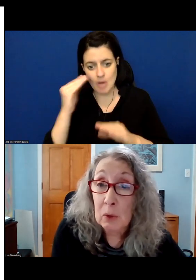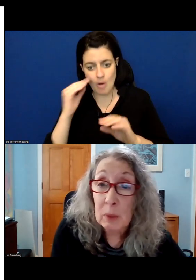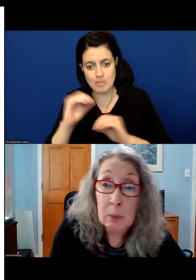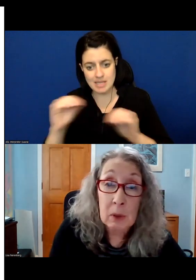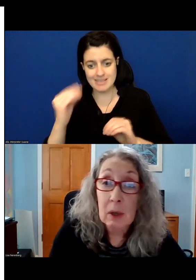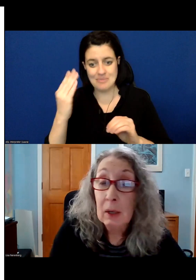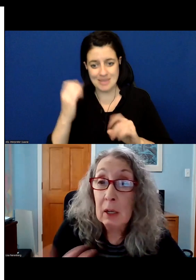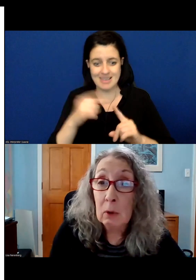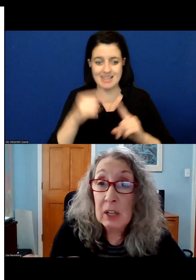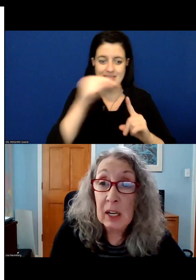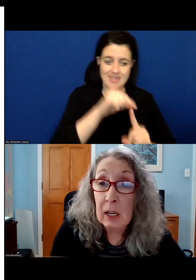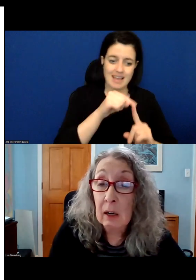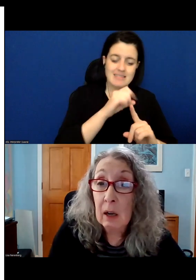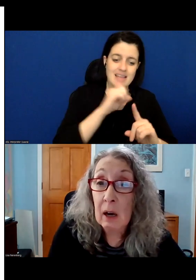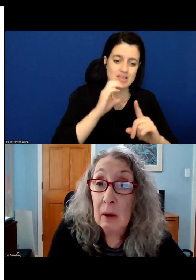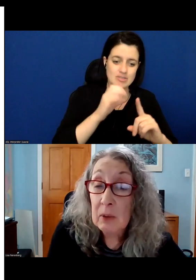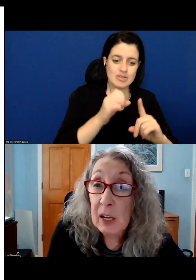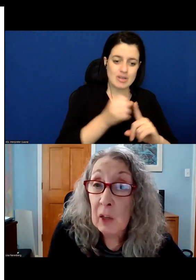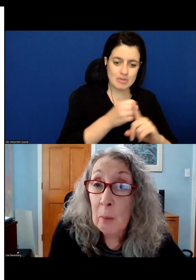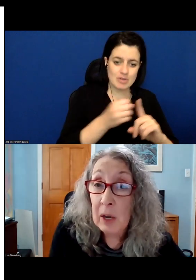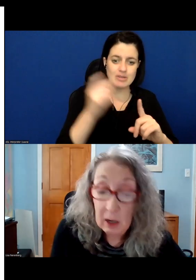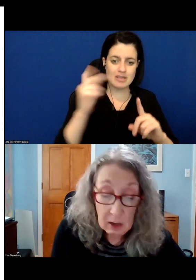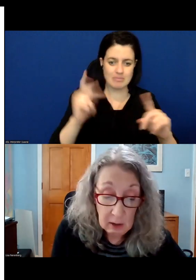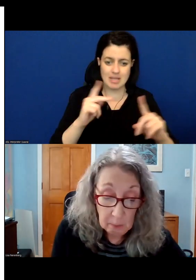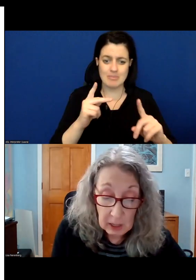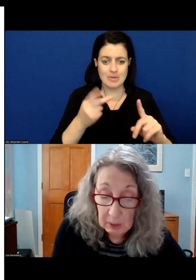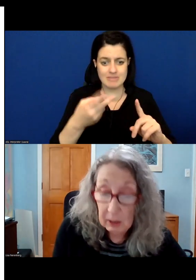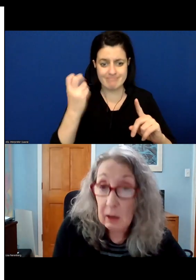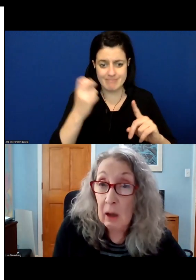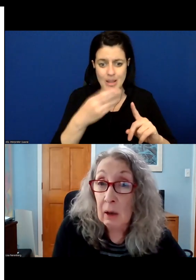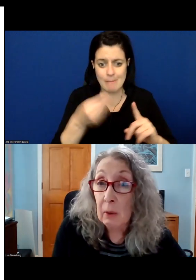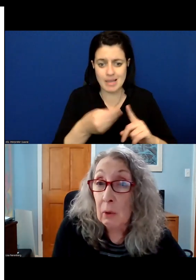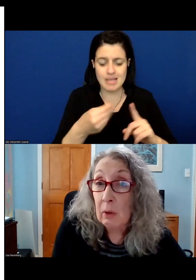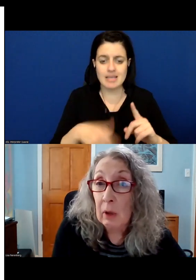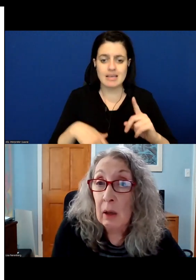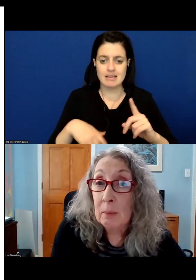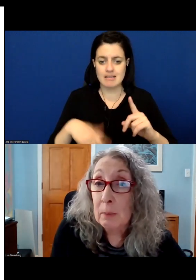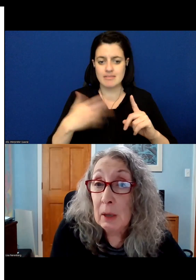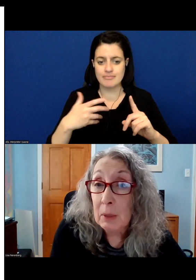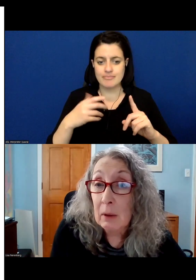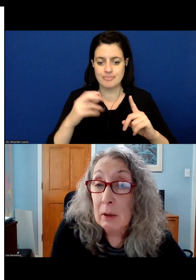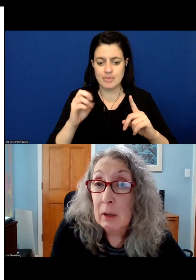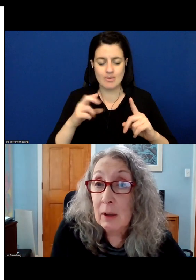elder abuse. People, taking their money and becoming